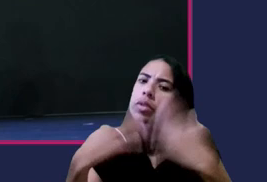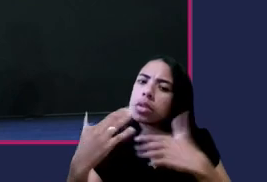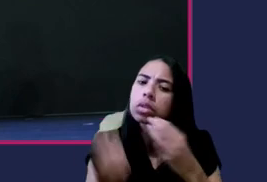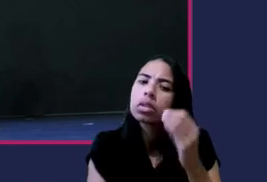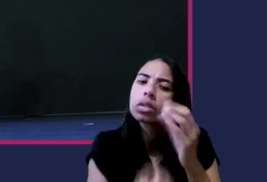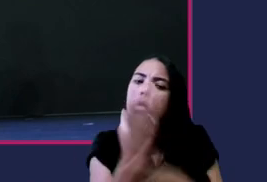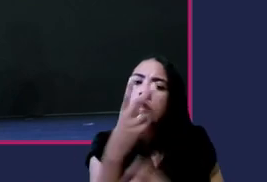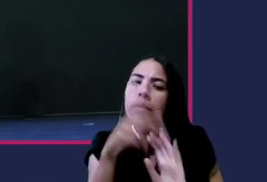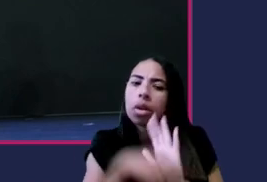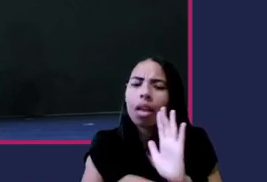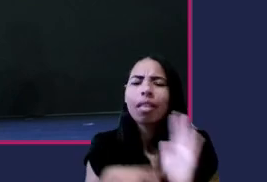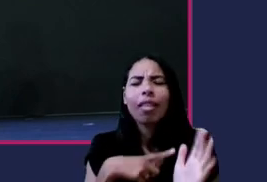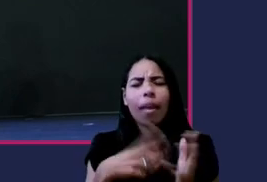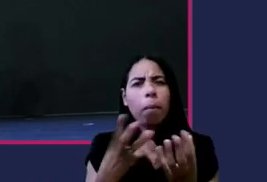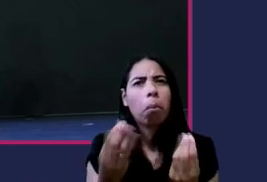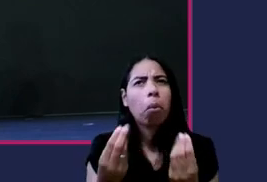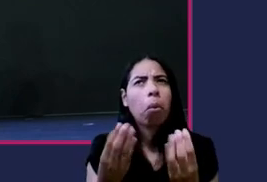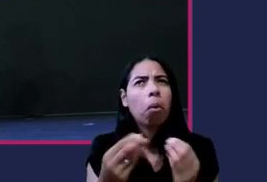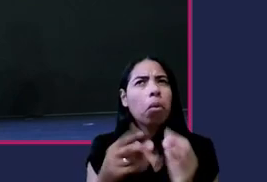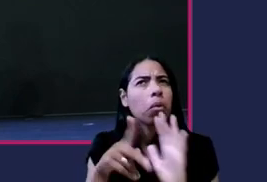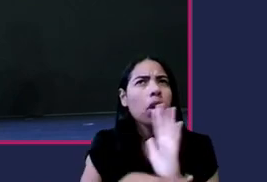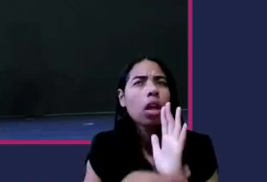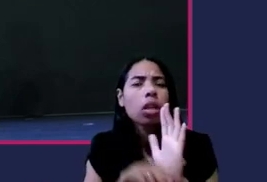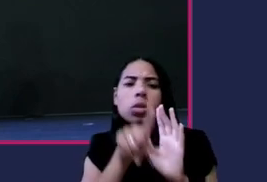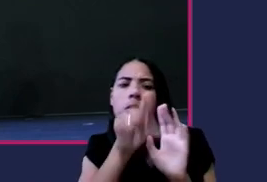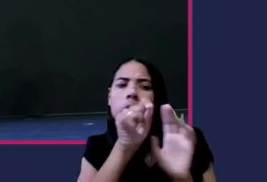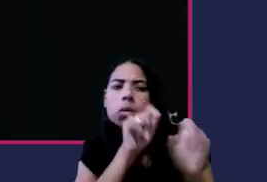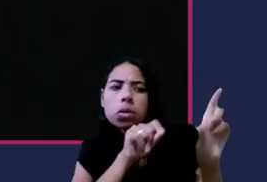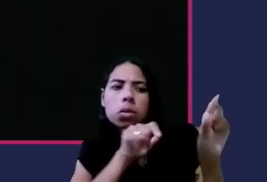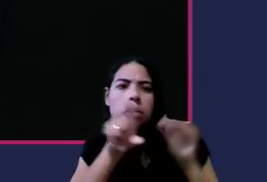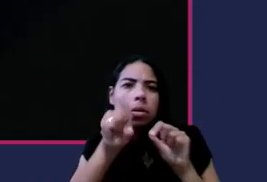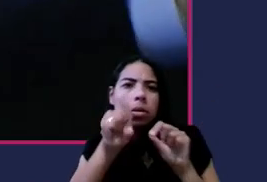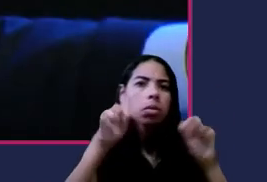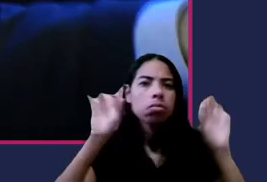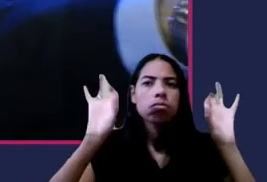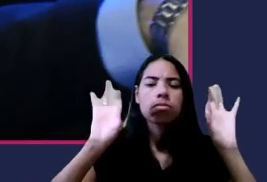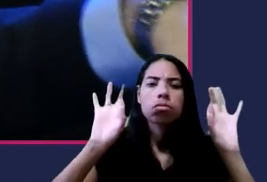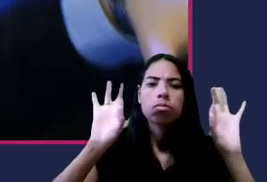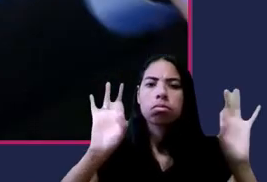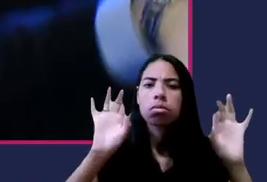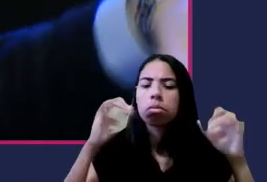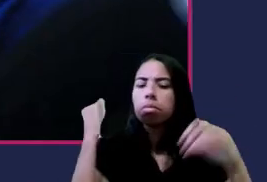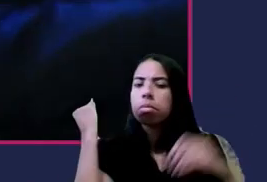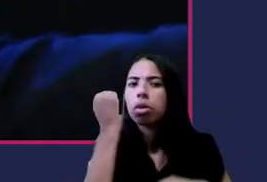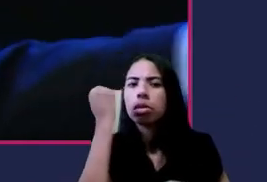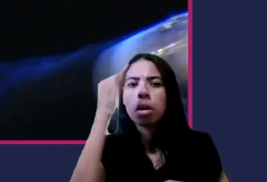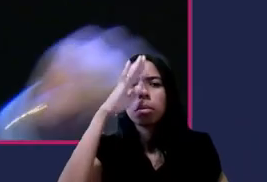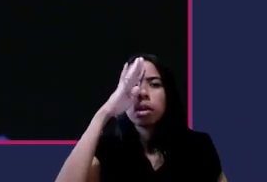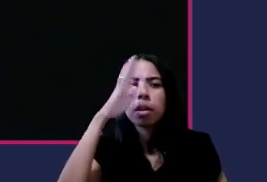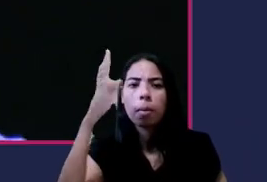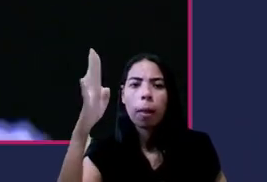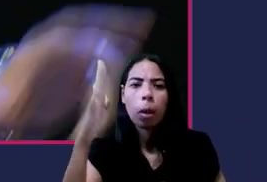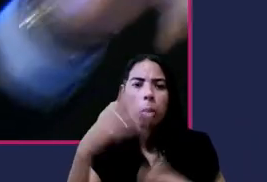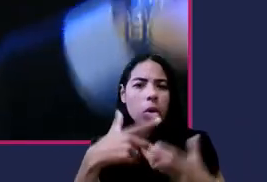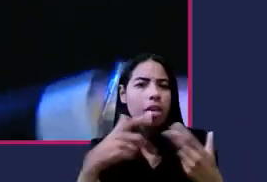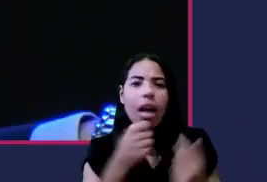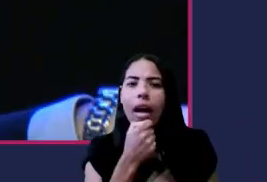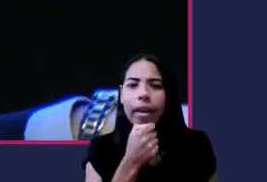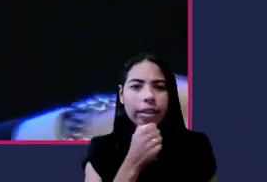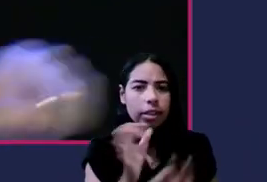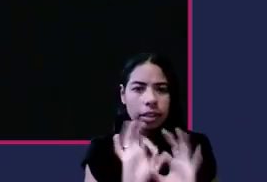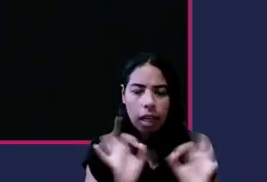for your words. And that's why we're here. We have a lot of projects now, and we need to extract what